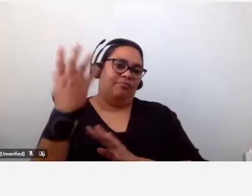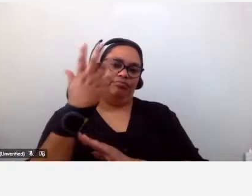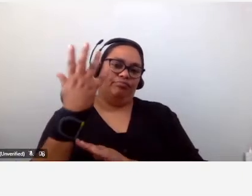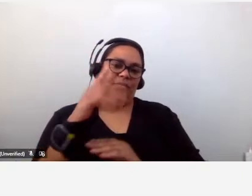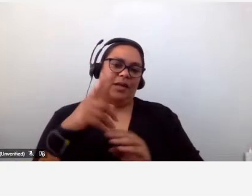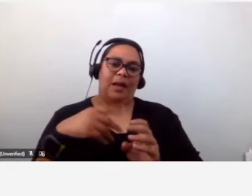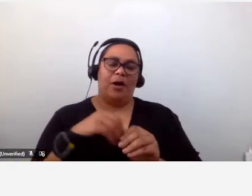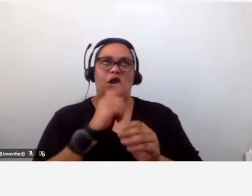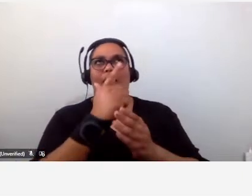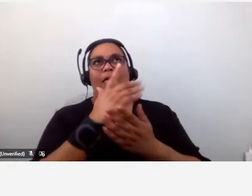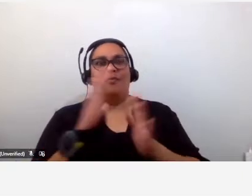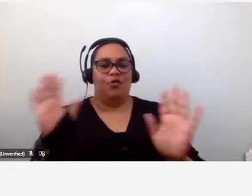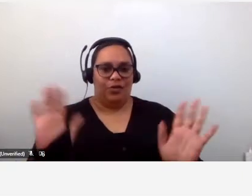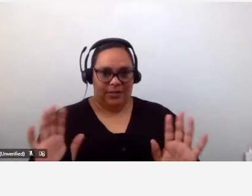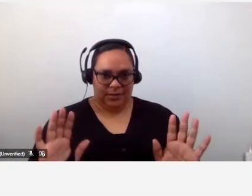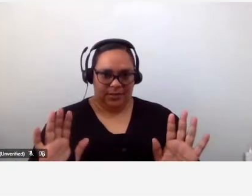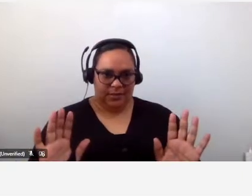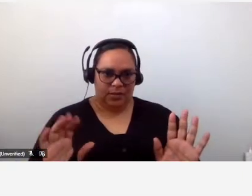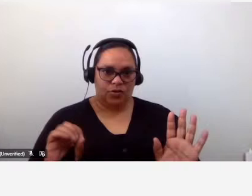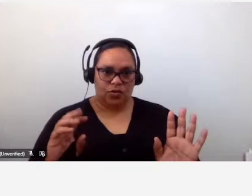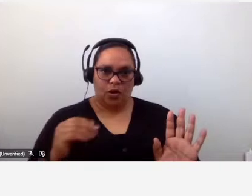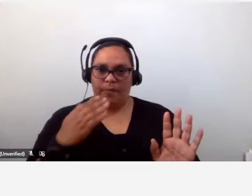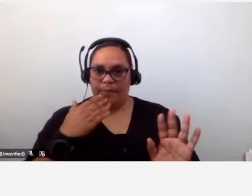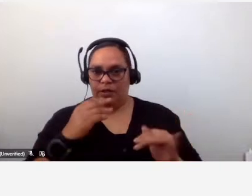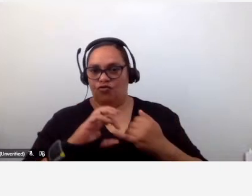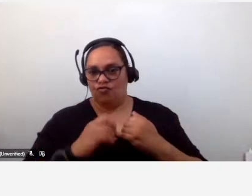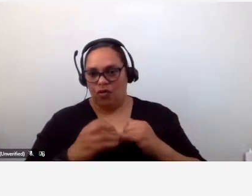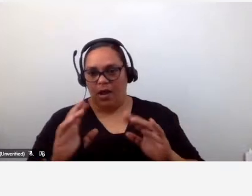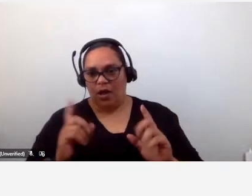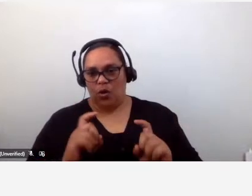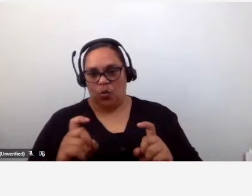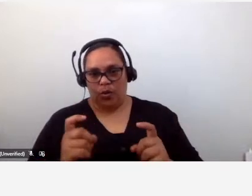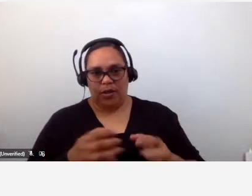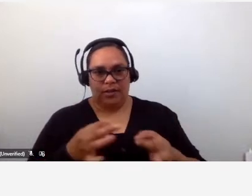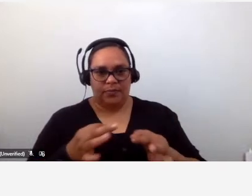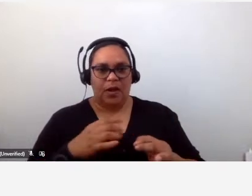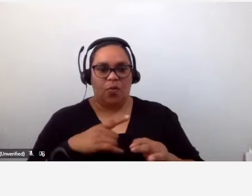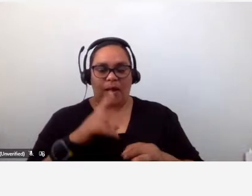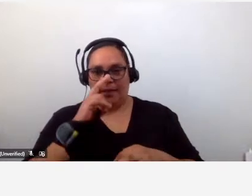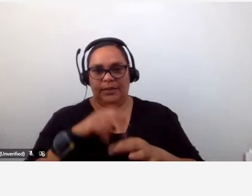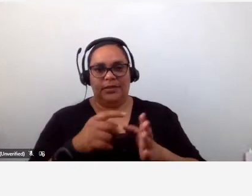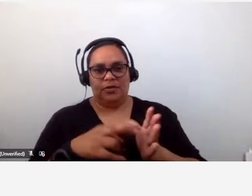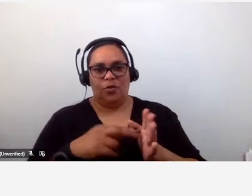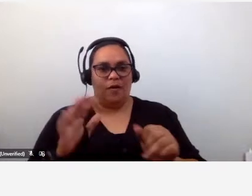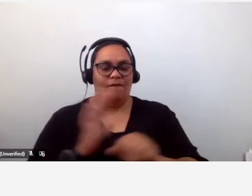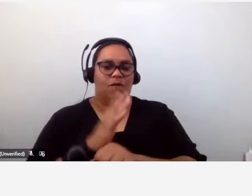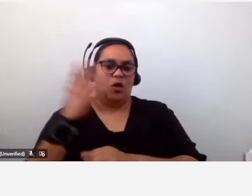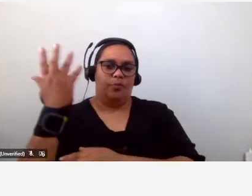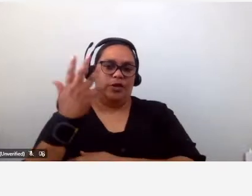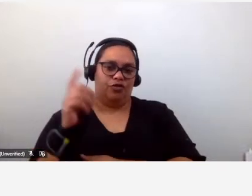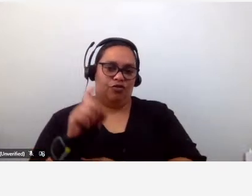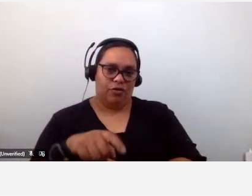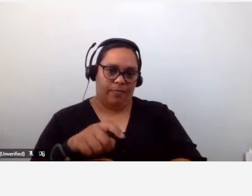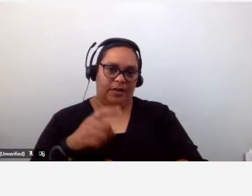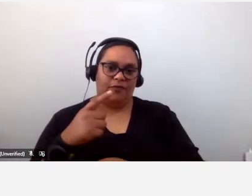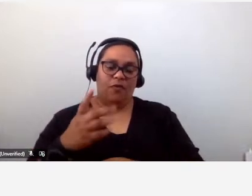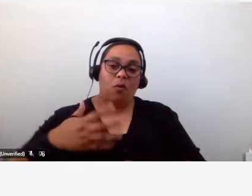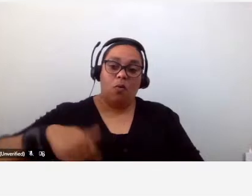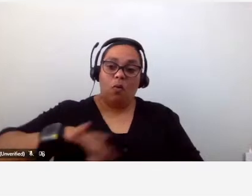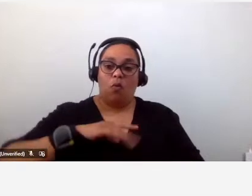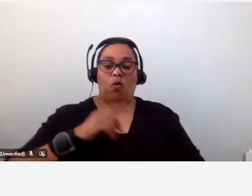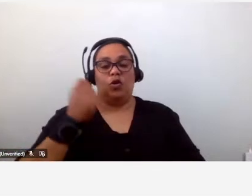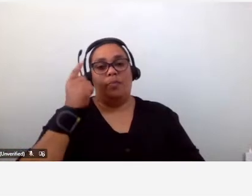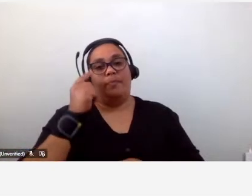around libraries, so I'll just try and be quick on it because it does require a full presentation for all of us to get a